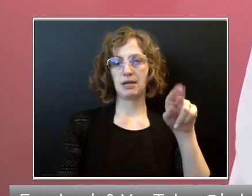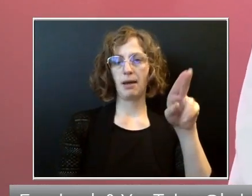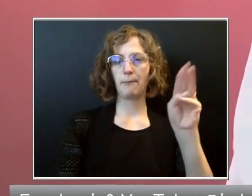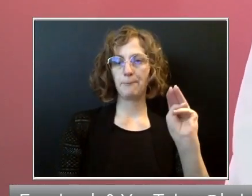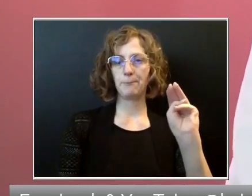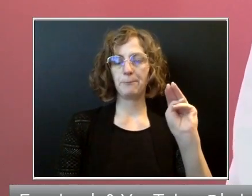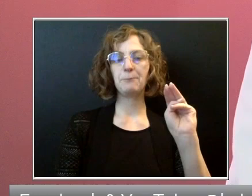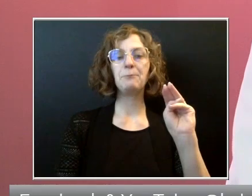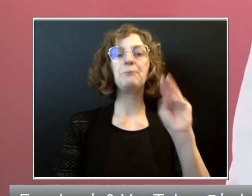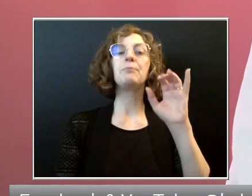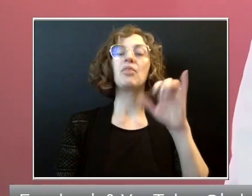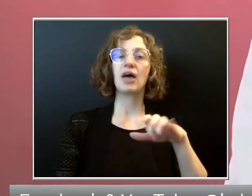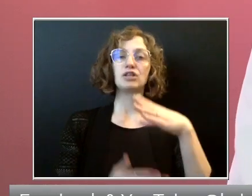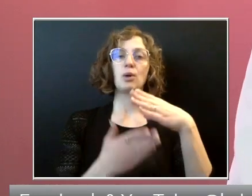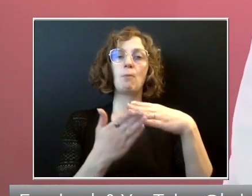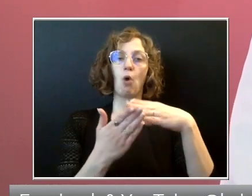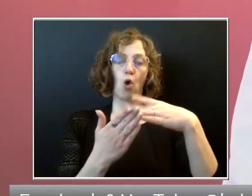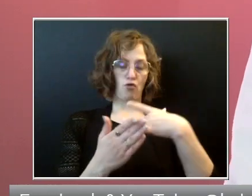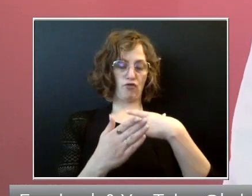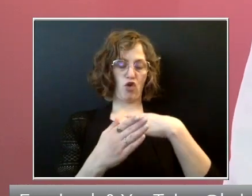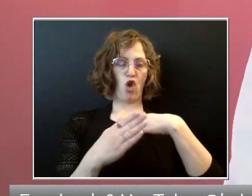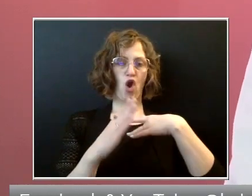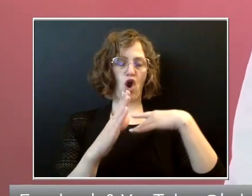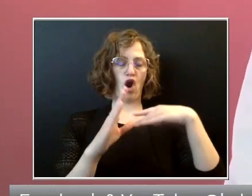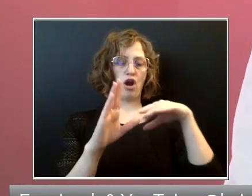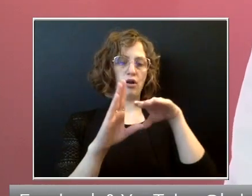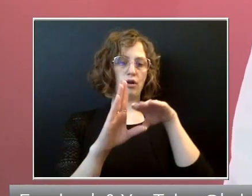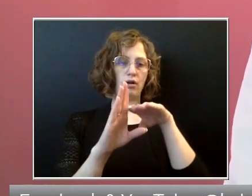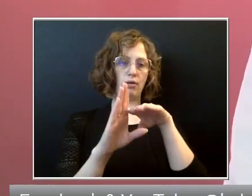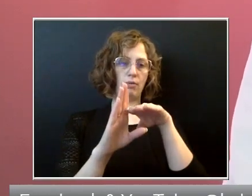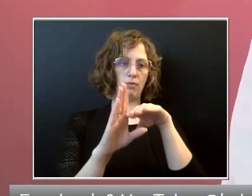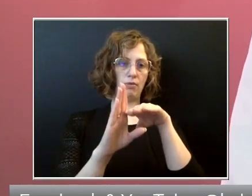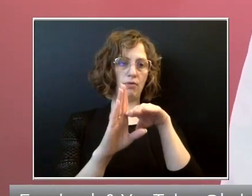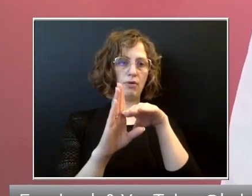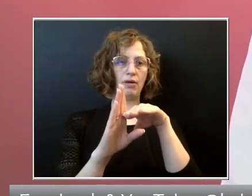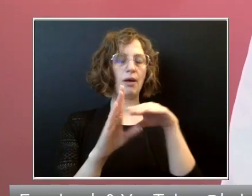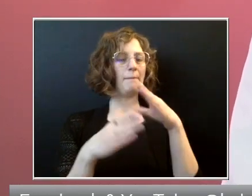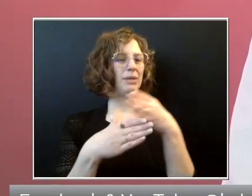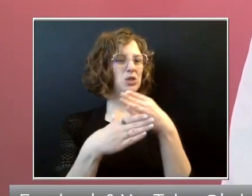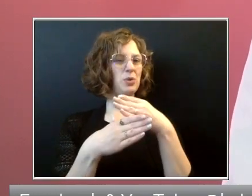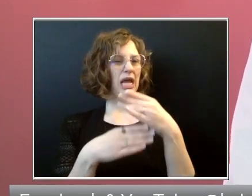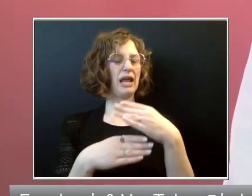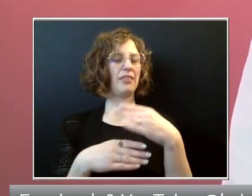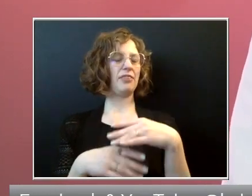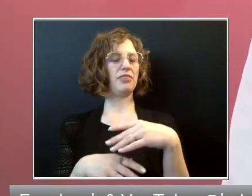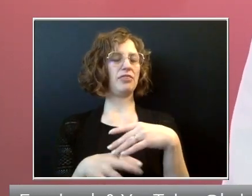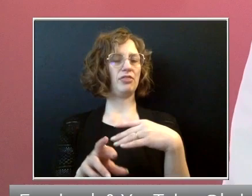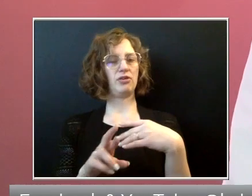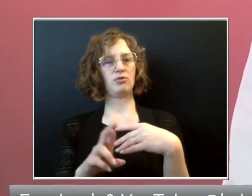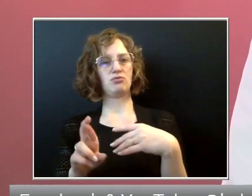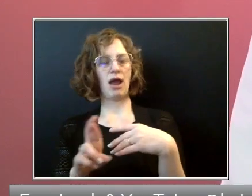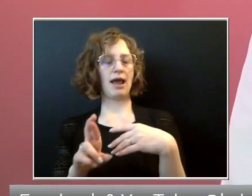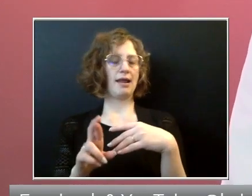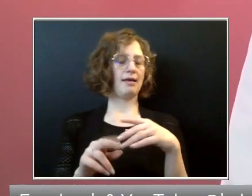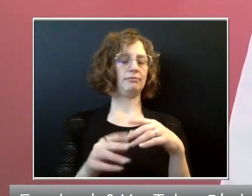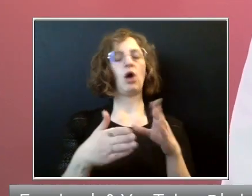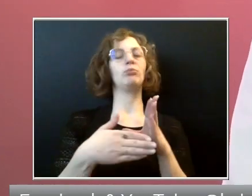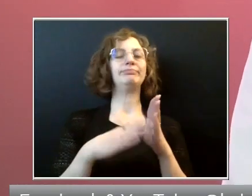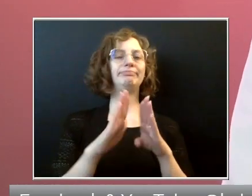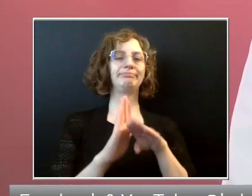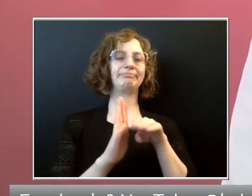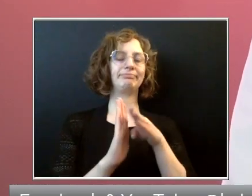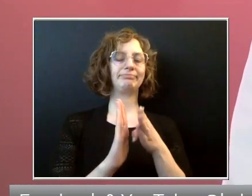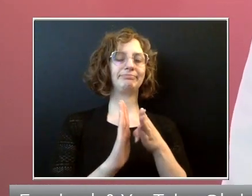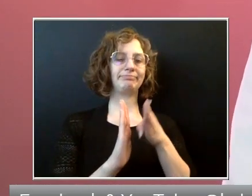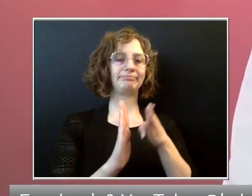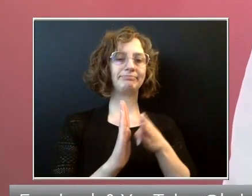the 2 lower chambers, the right ventricle and the left ventricle. And when that part thickens, that can